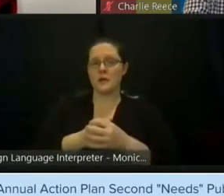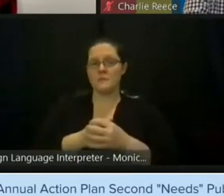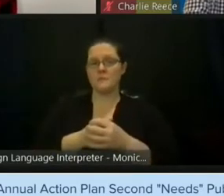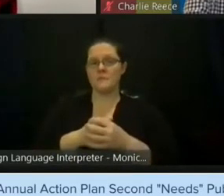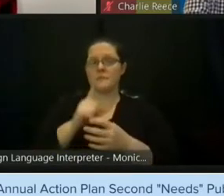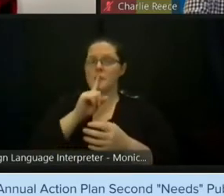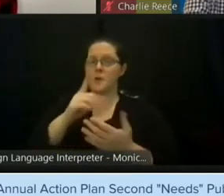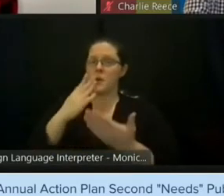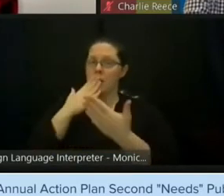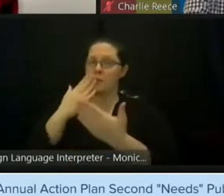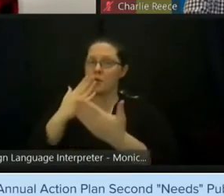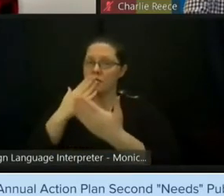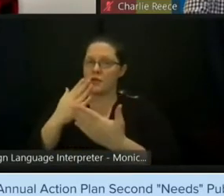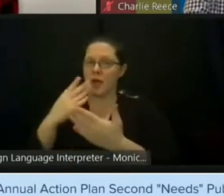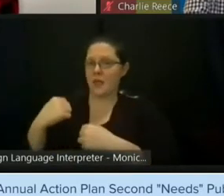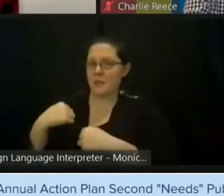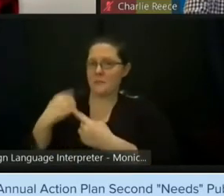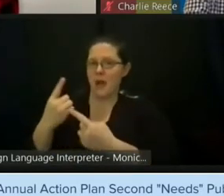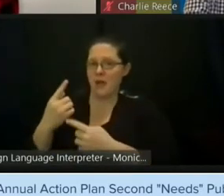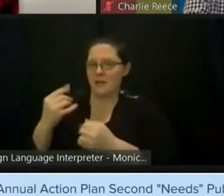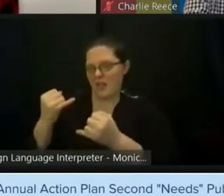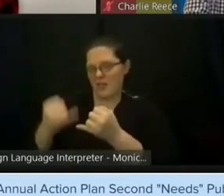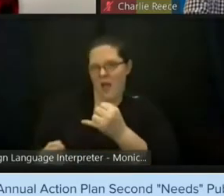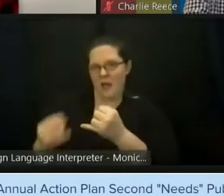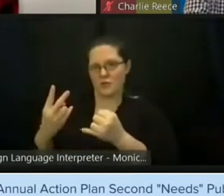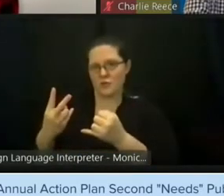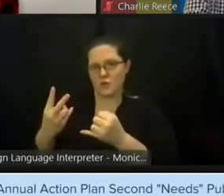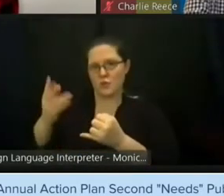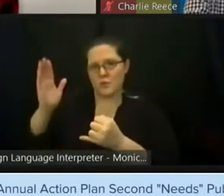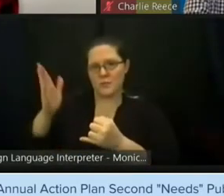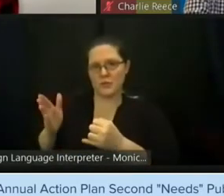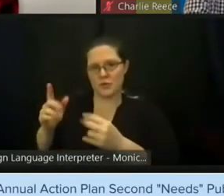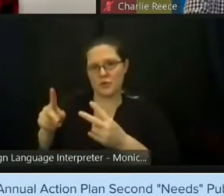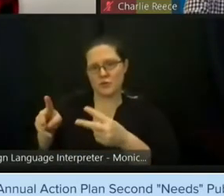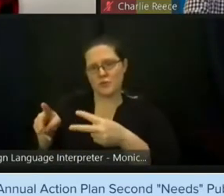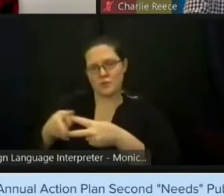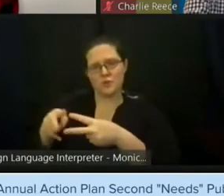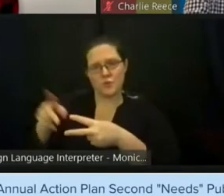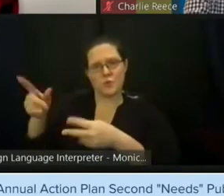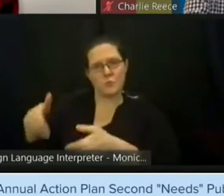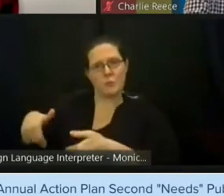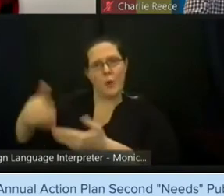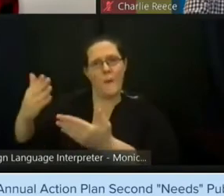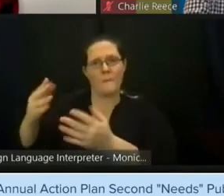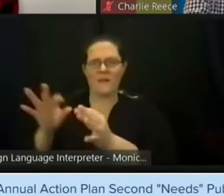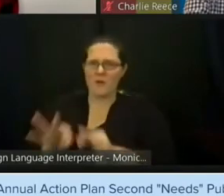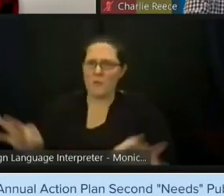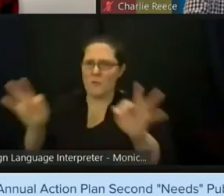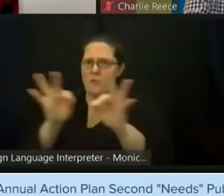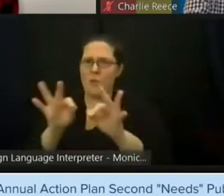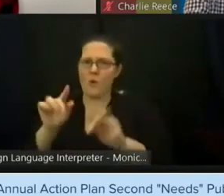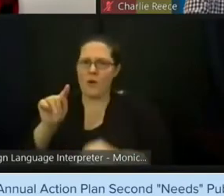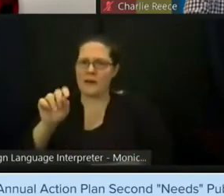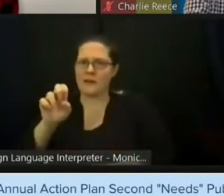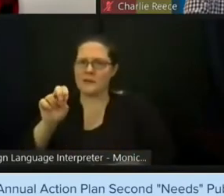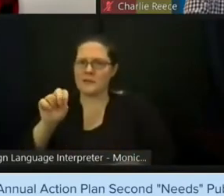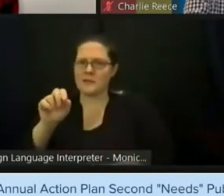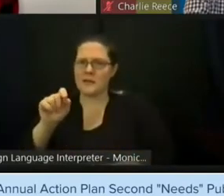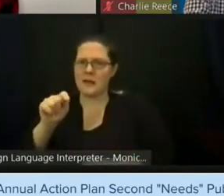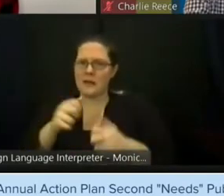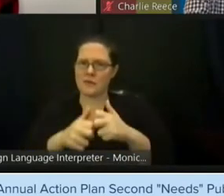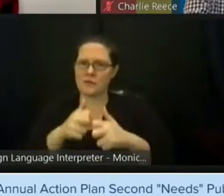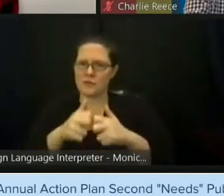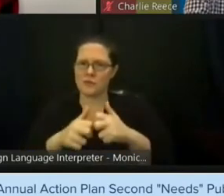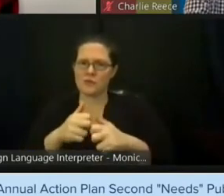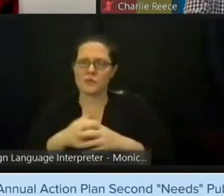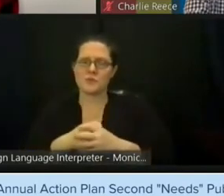appreciate the last two speakers for bringing to us these very important tenant issues. Let me just